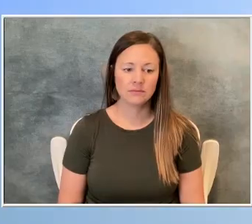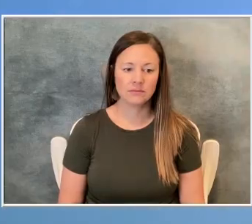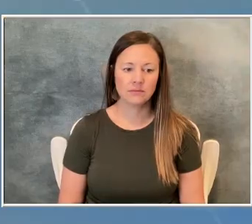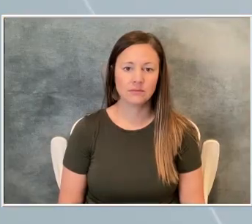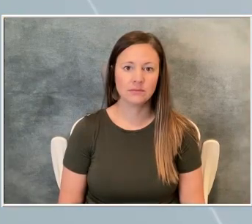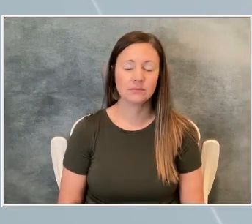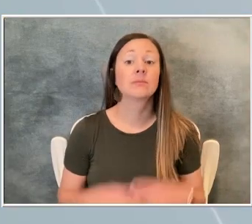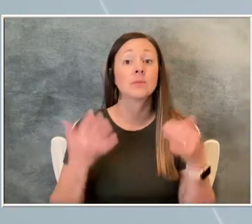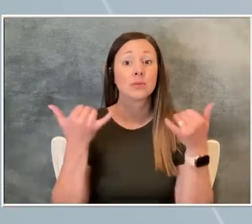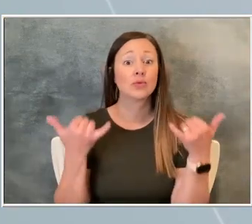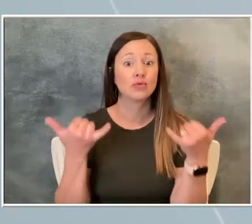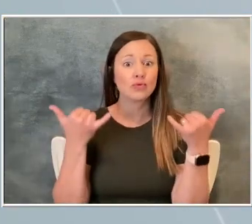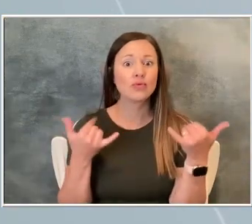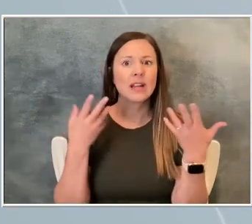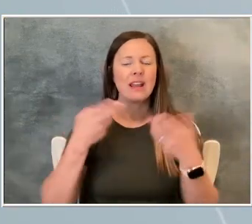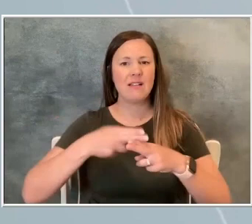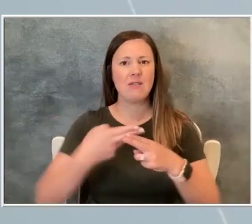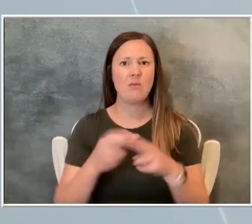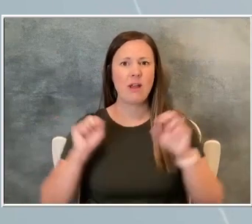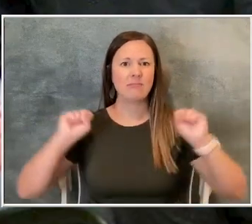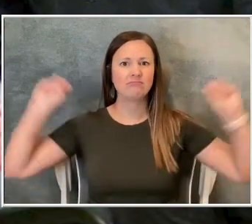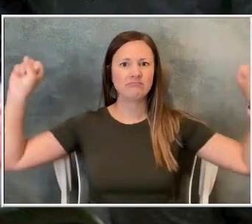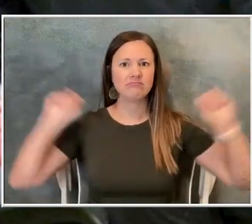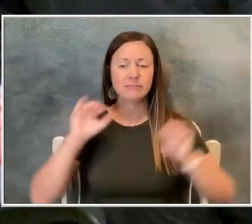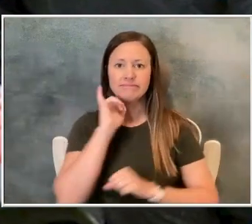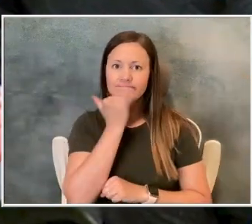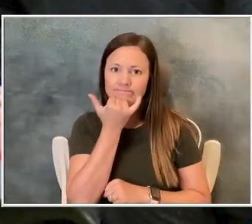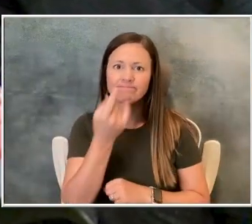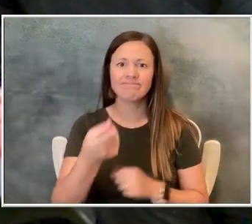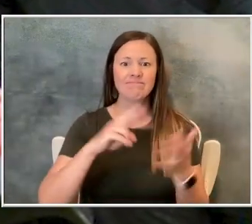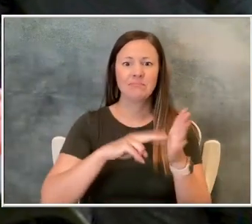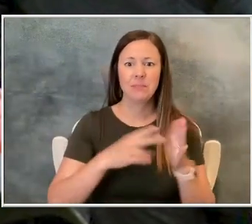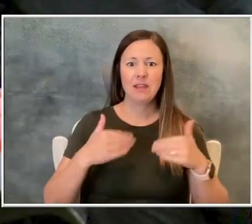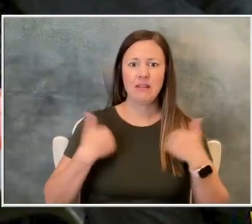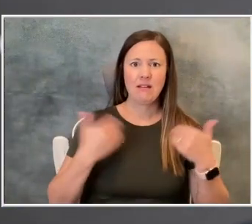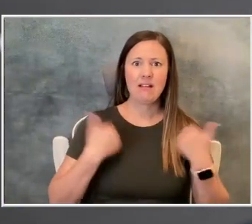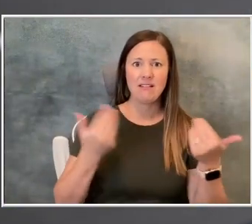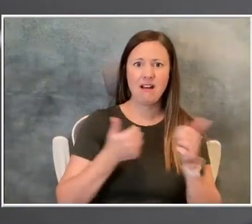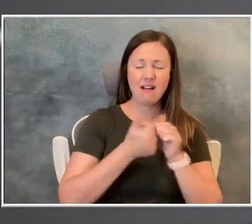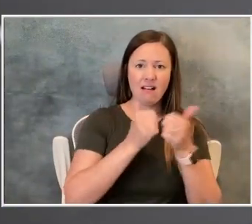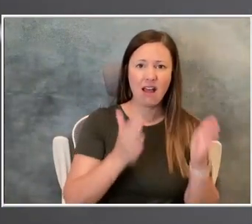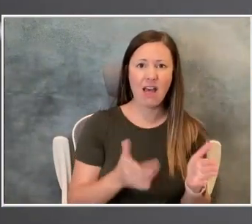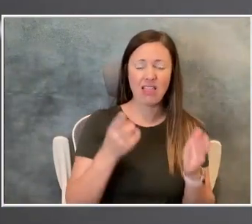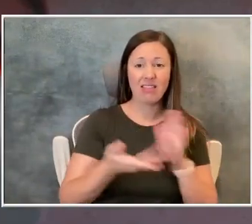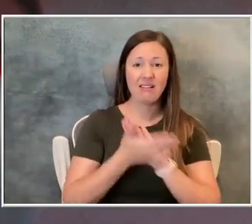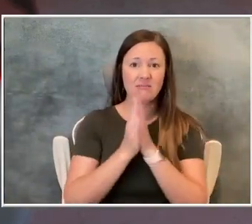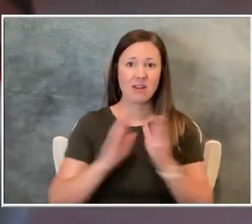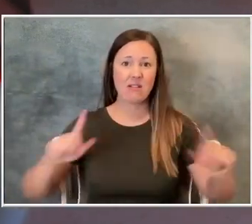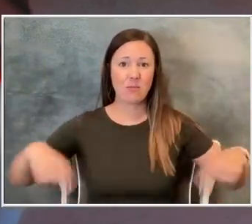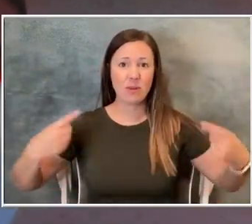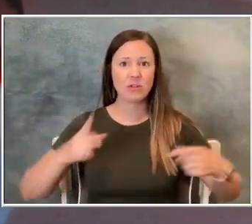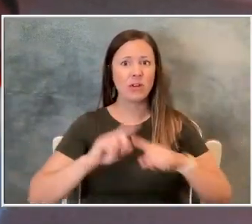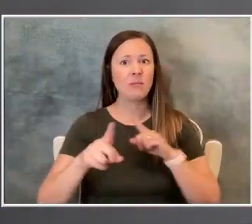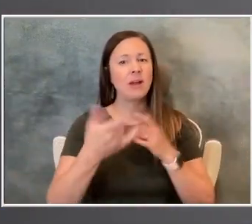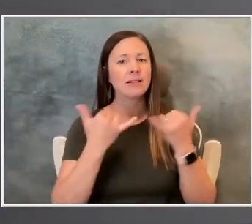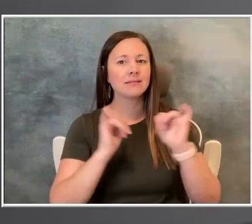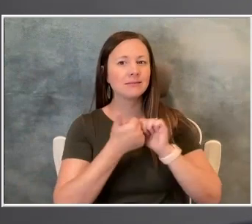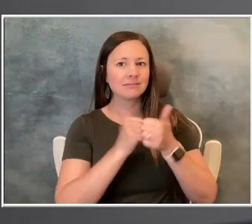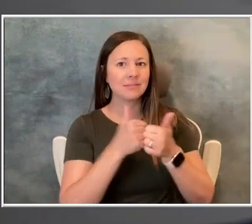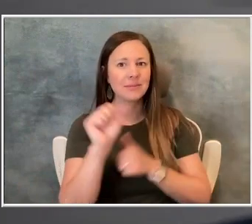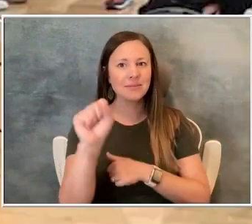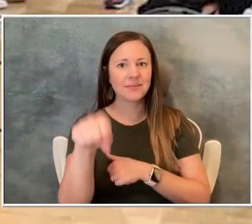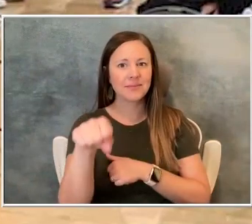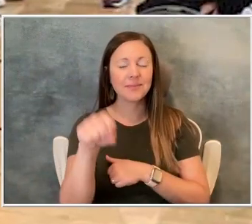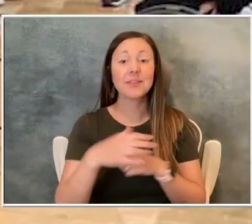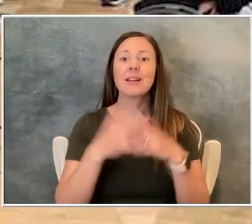Coming up, a weightlifting accident landed a young athlete in a wheelchair, but it didn't take away his competitive edge. Now, the